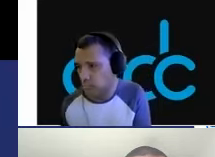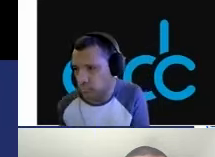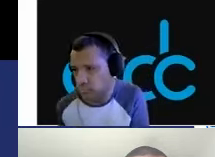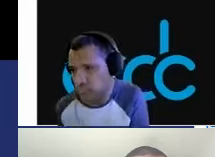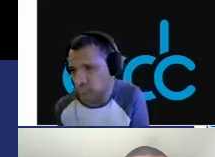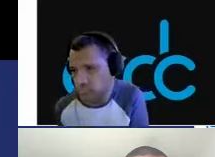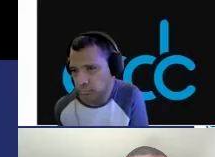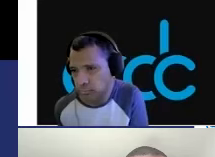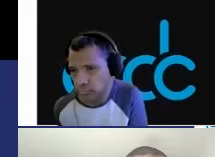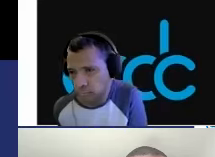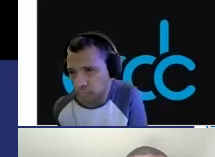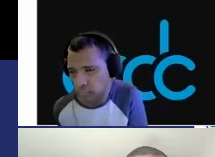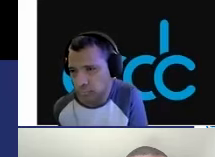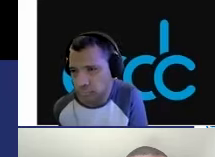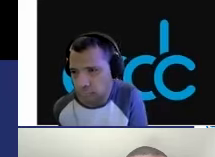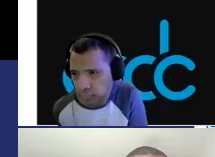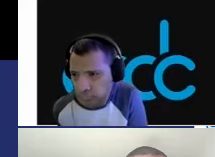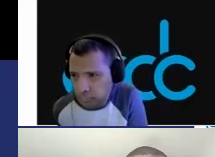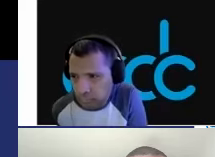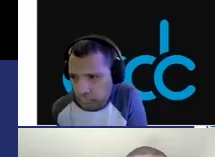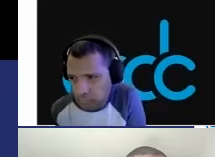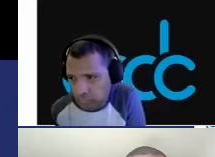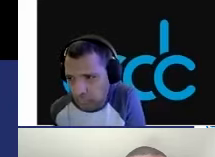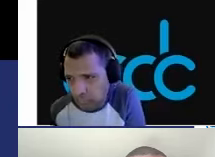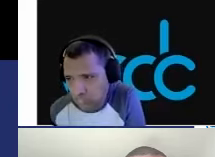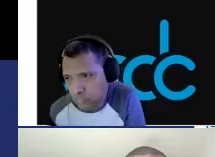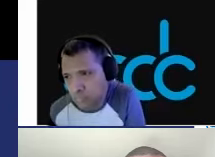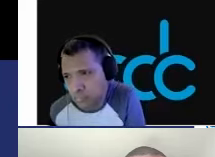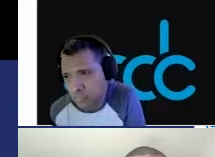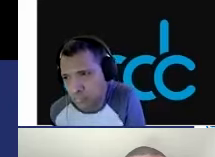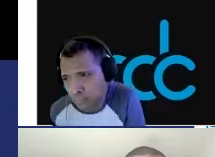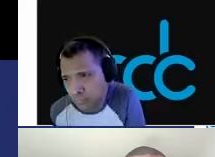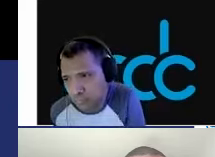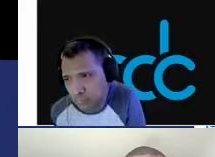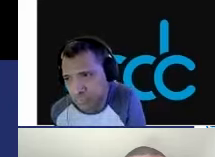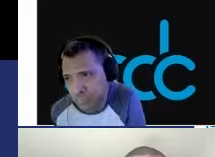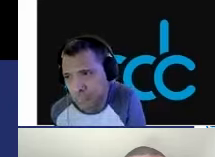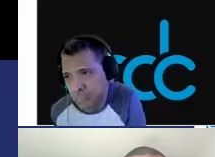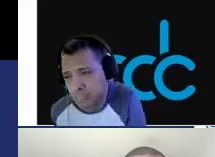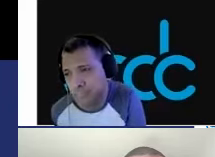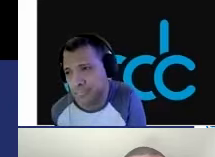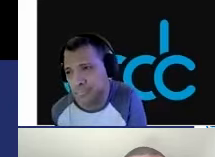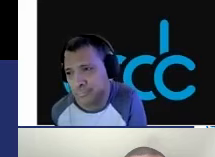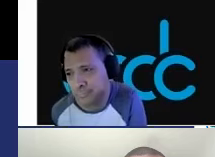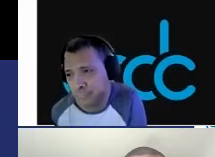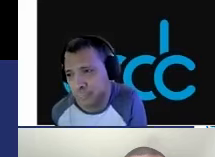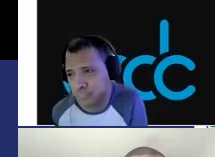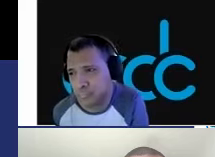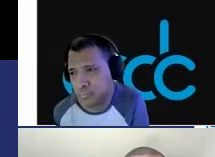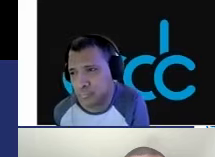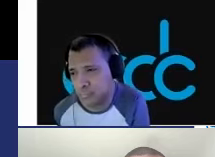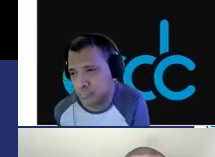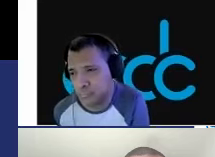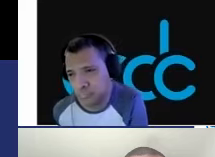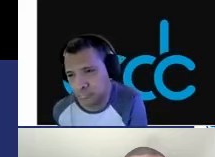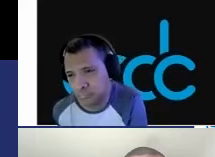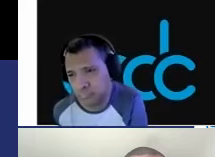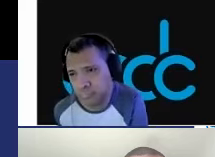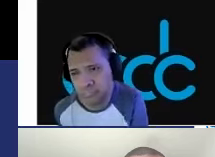are doing this work, are providing really affirming care, safe, culturally competent care during this